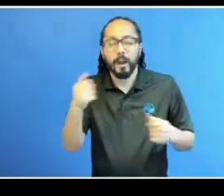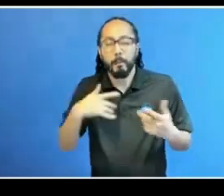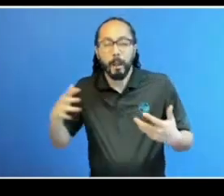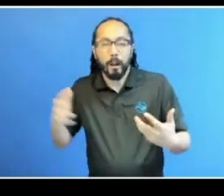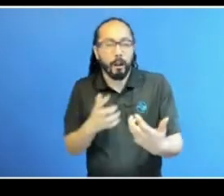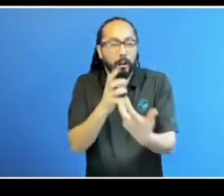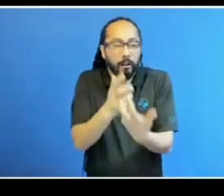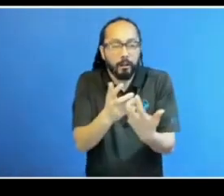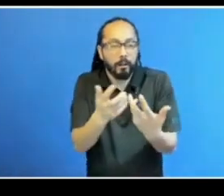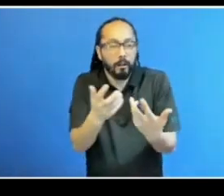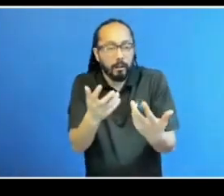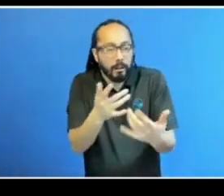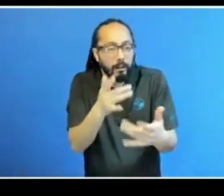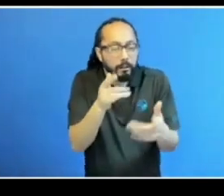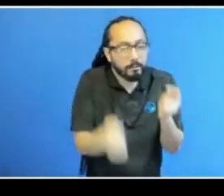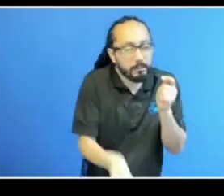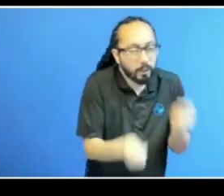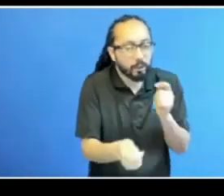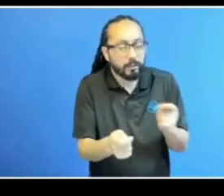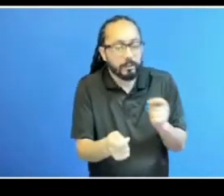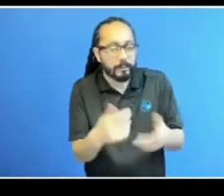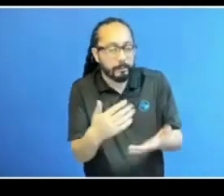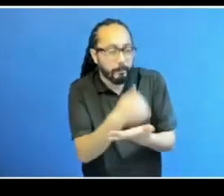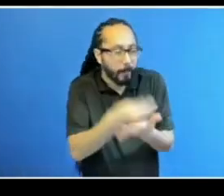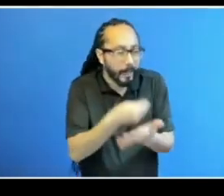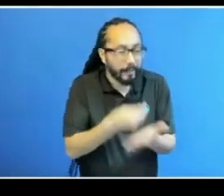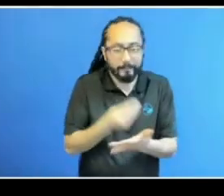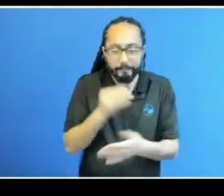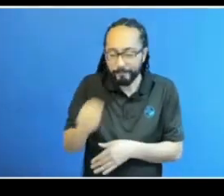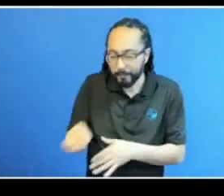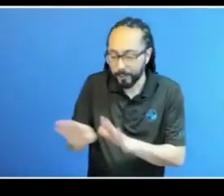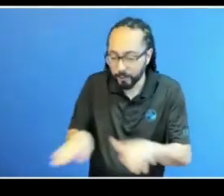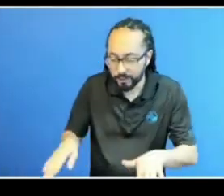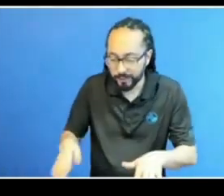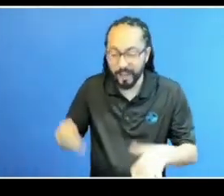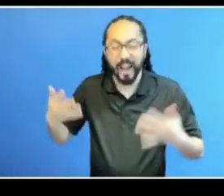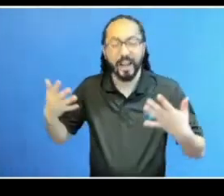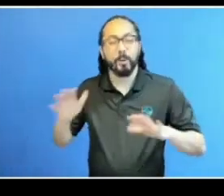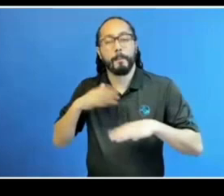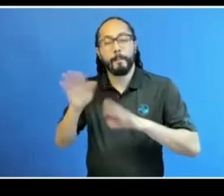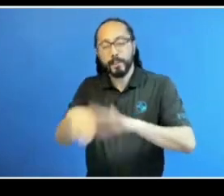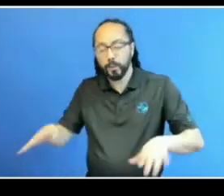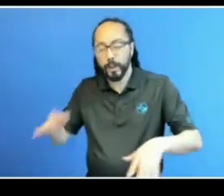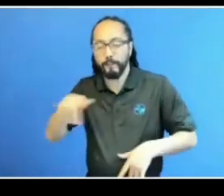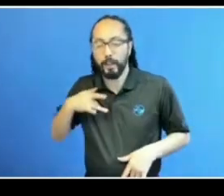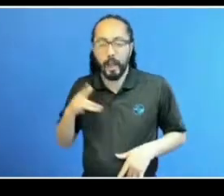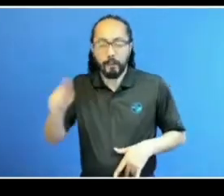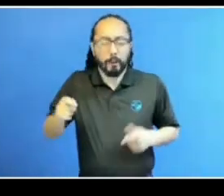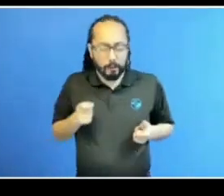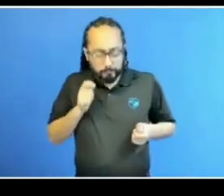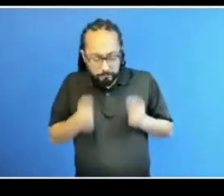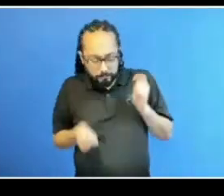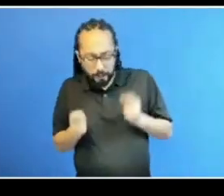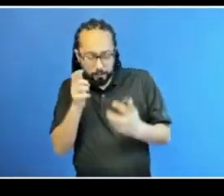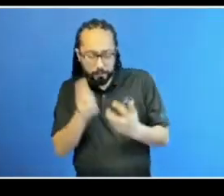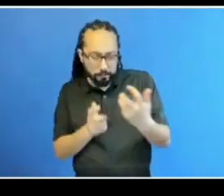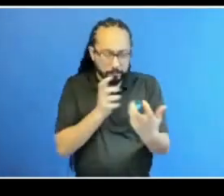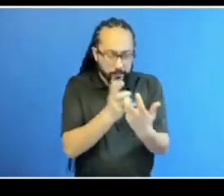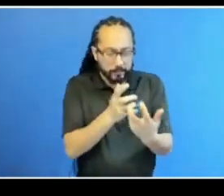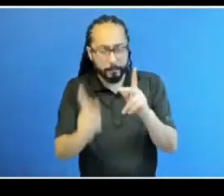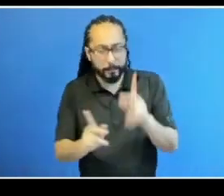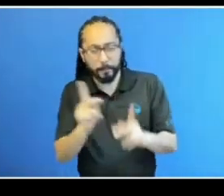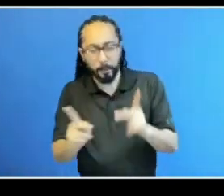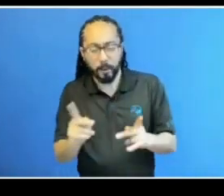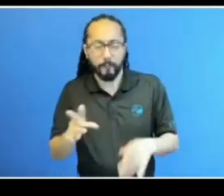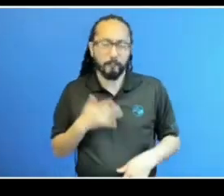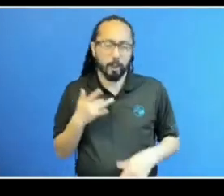my kids. I don't want my kids to think they have to chameleon to live a full life, because that is not the way